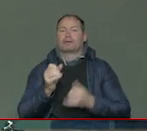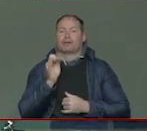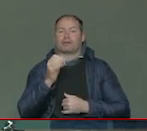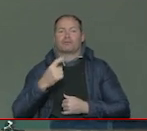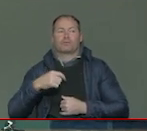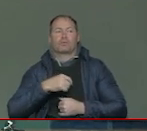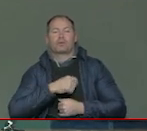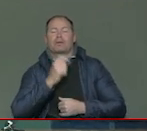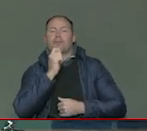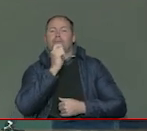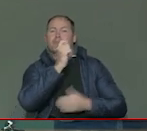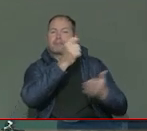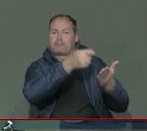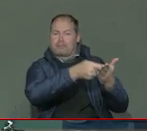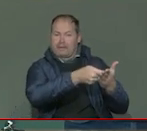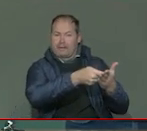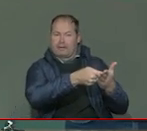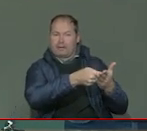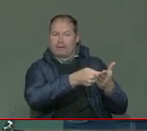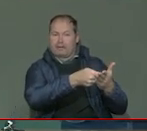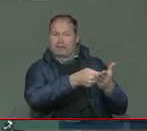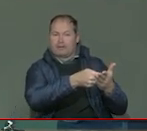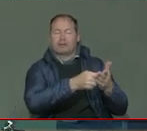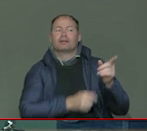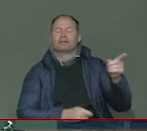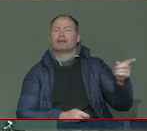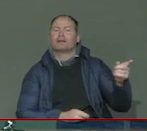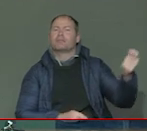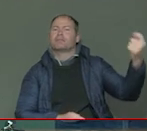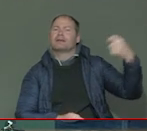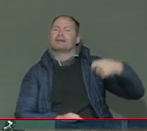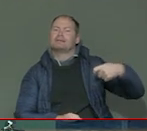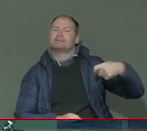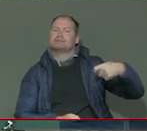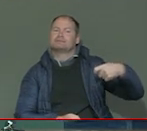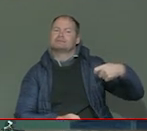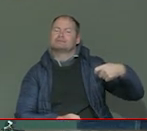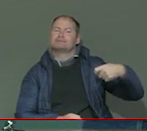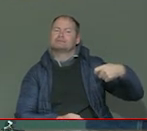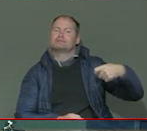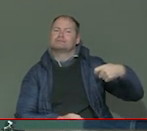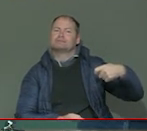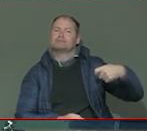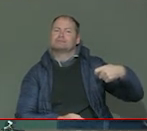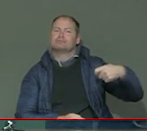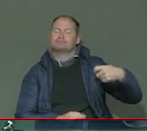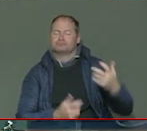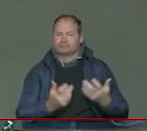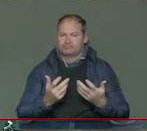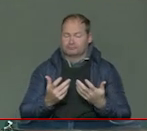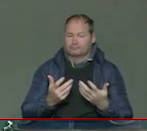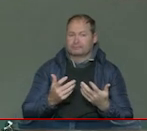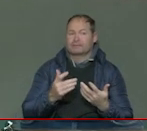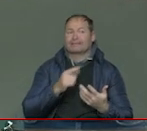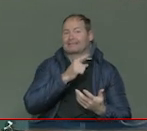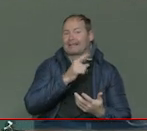Creditors, am I right? And what are we for them? Debtors, all right? So the bank statement is exactly